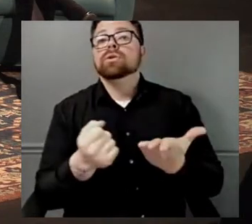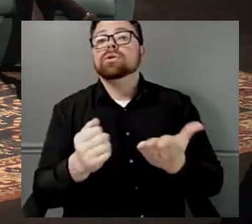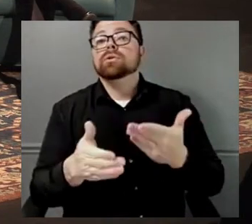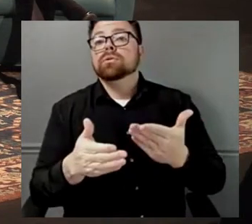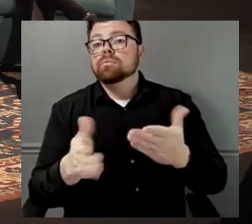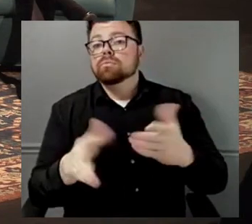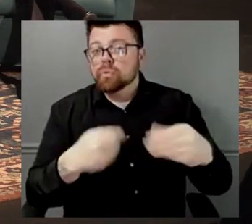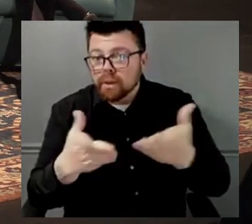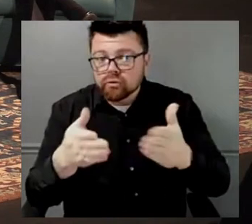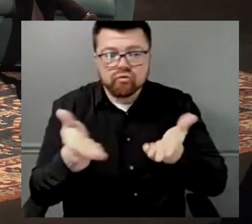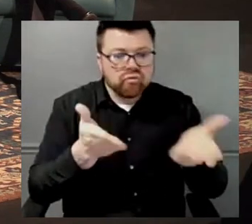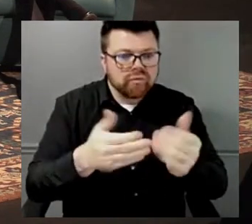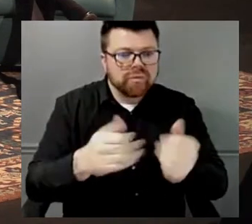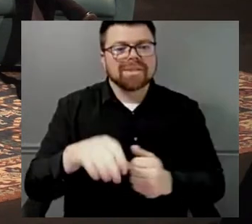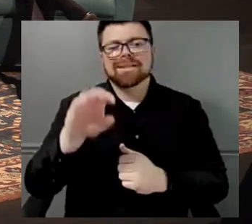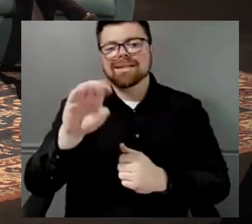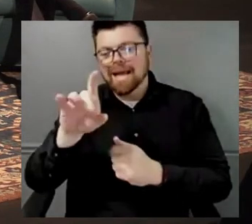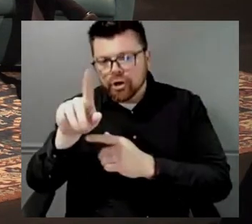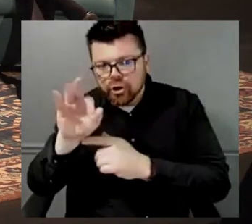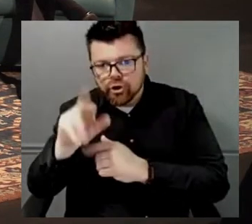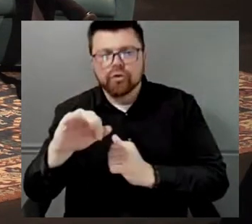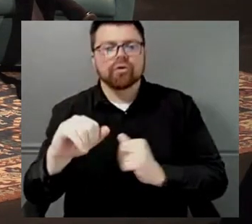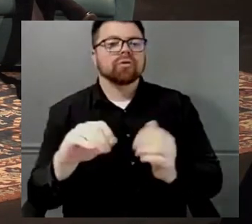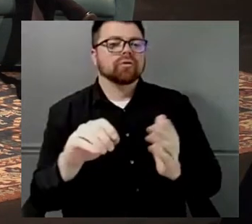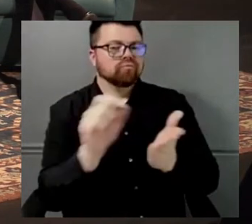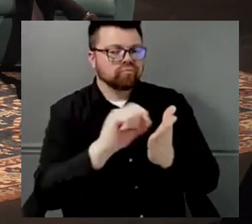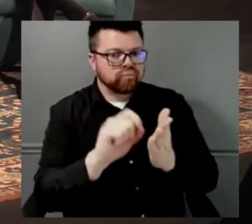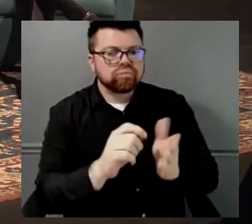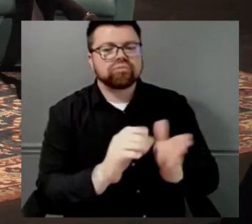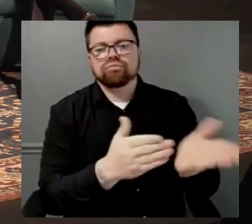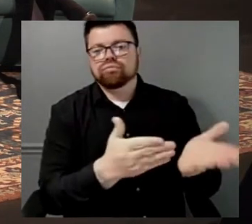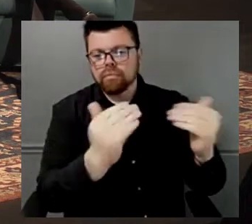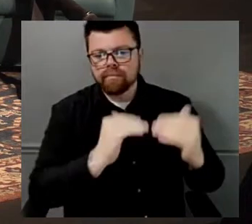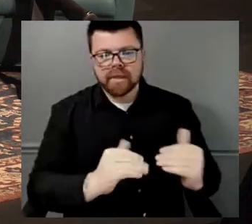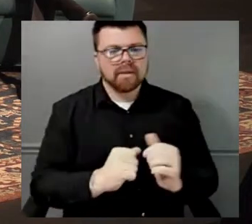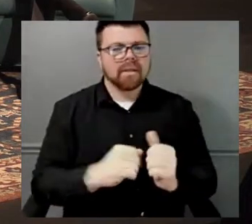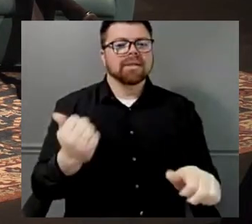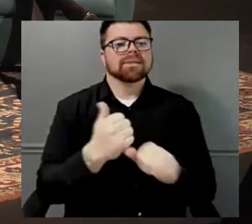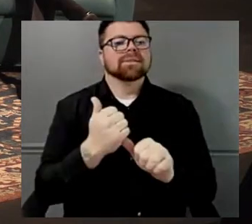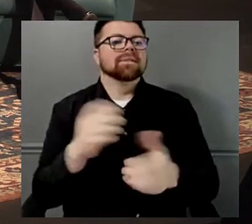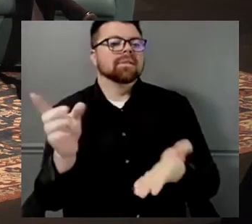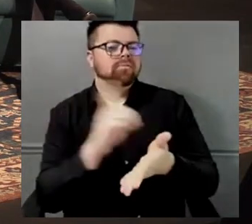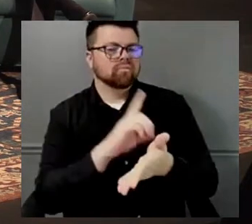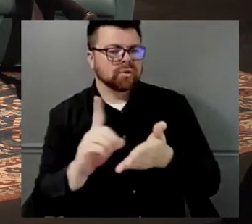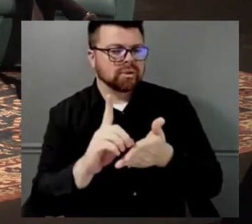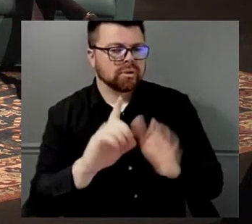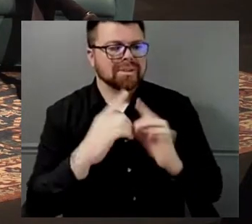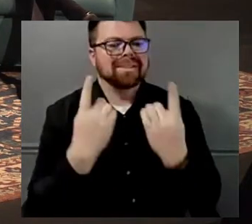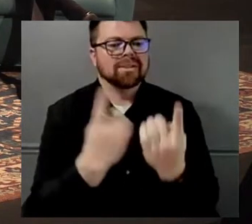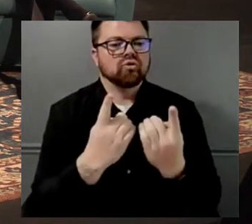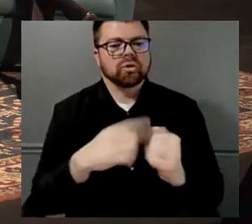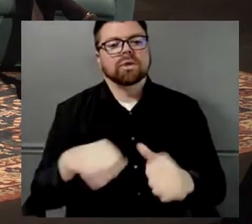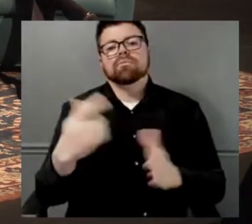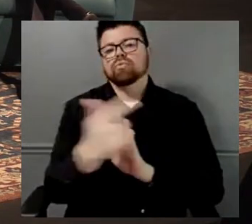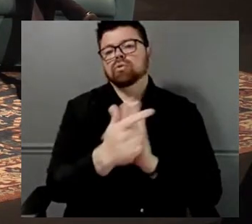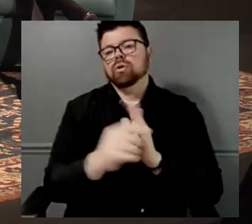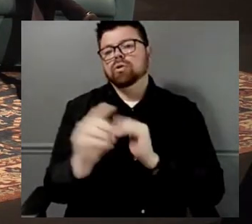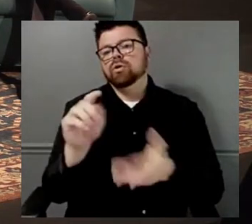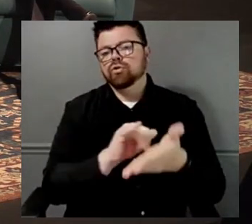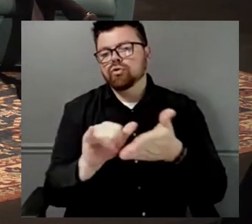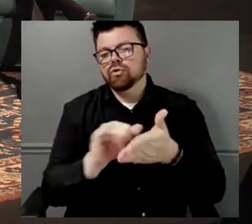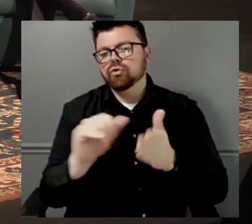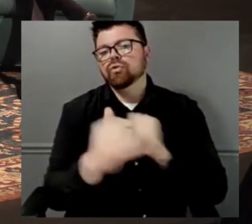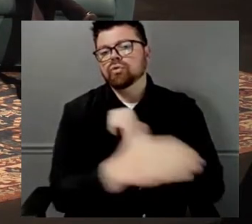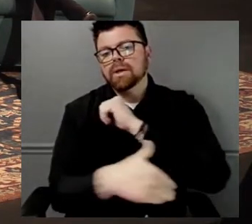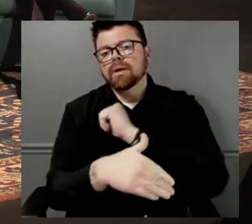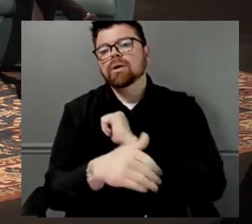as an assistant district attorney in the New York County District Attorney's Office, and then litigated international commercial matters at the New York City